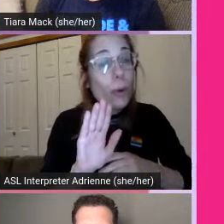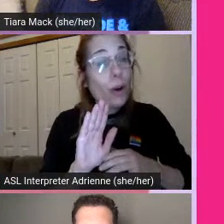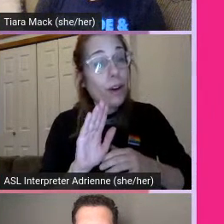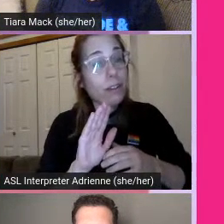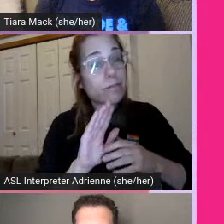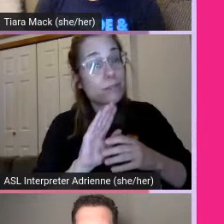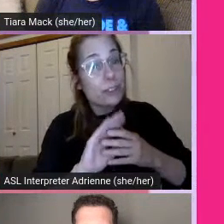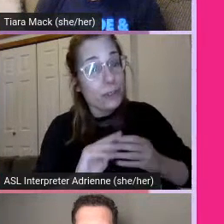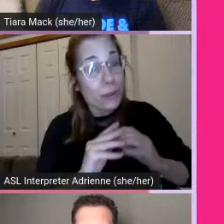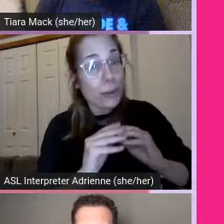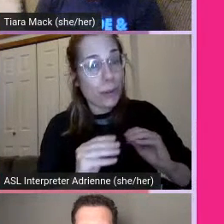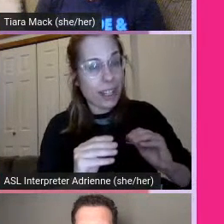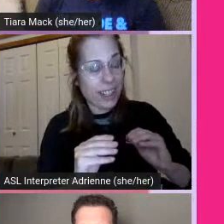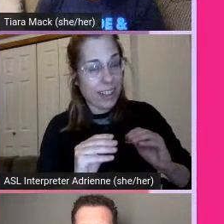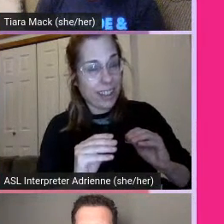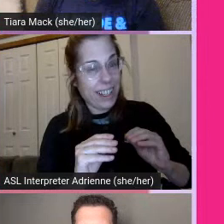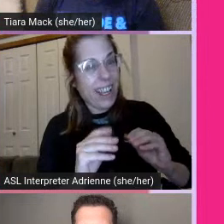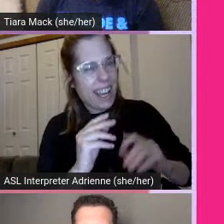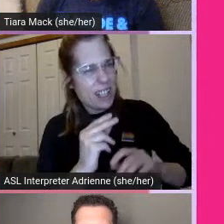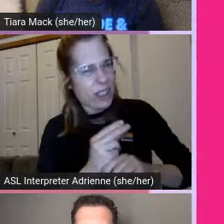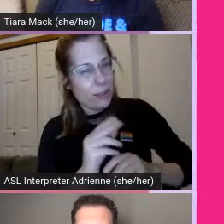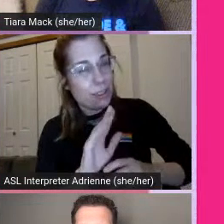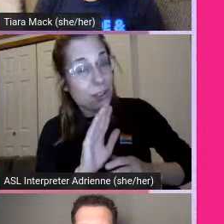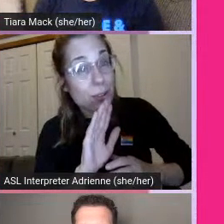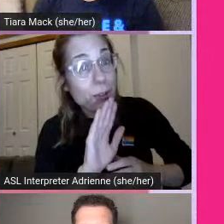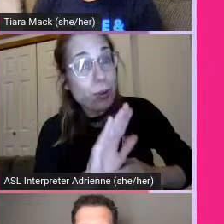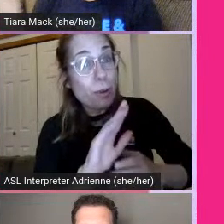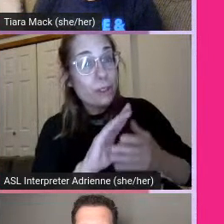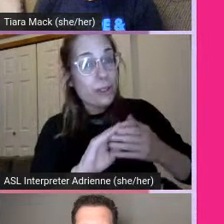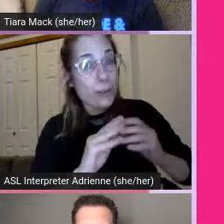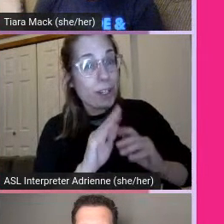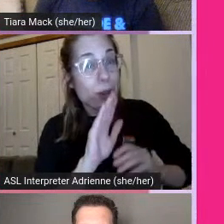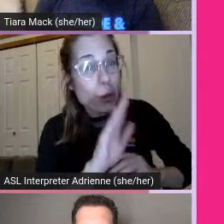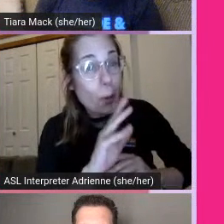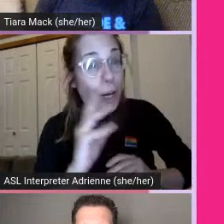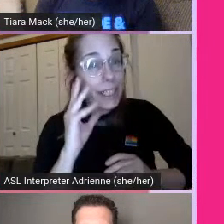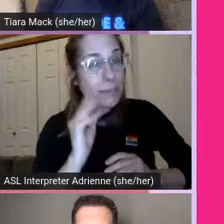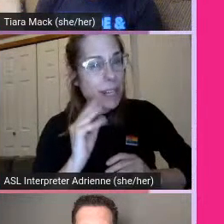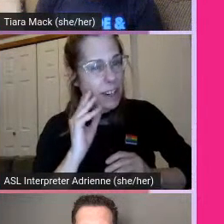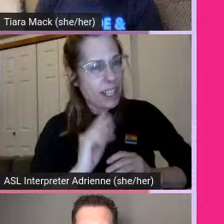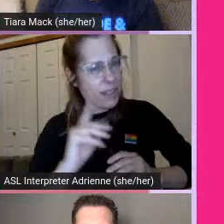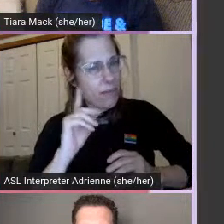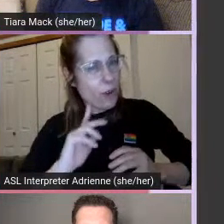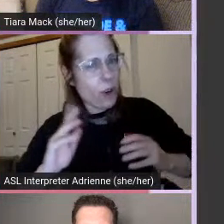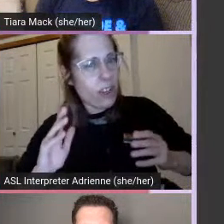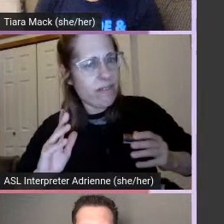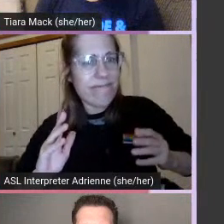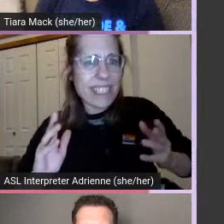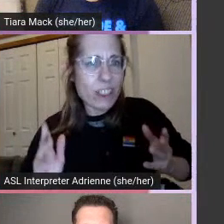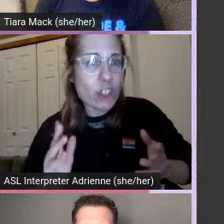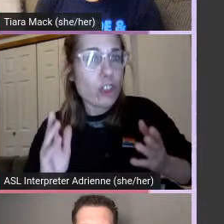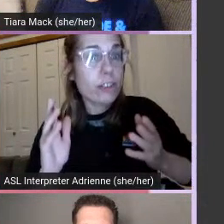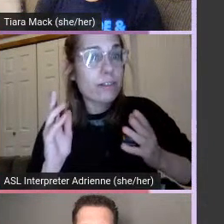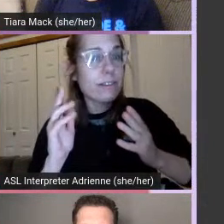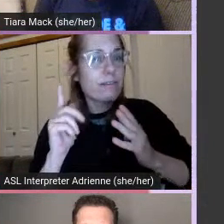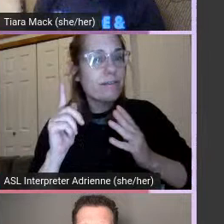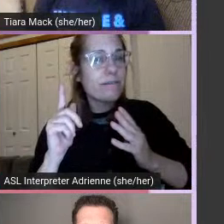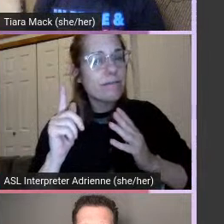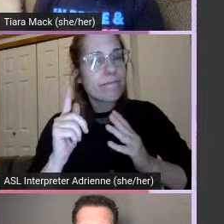throughout the legislative cycle and beyond in Connecticut. Next slide, please.